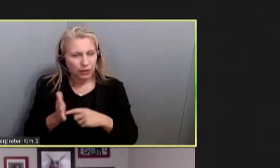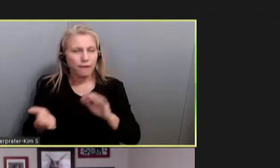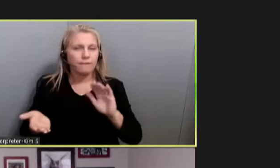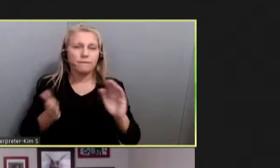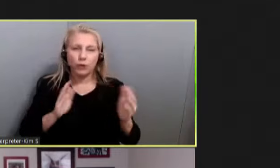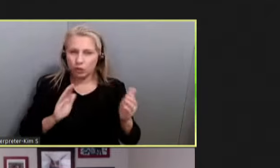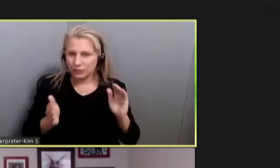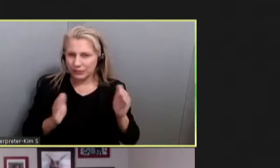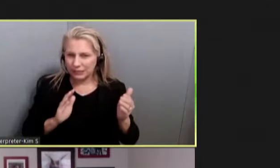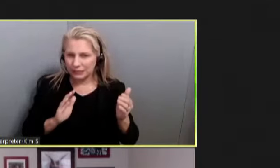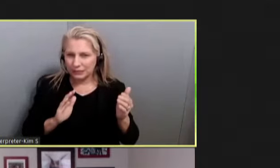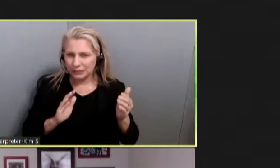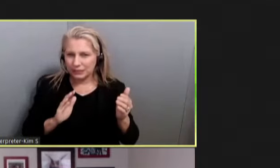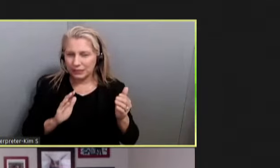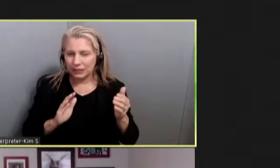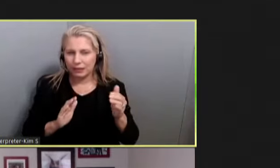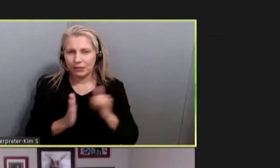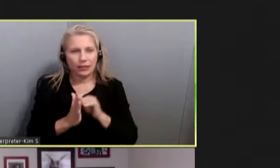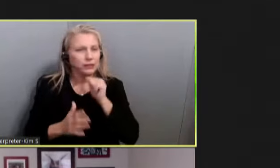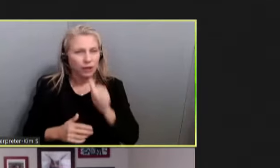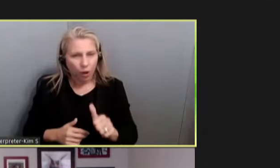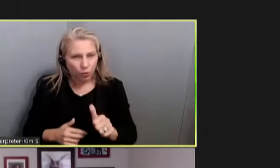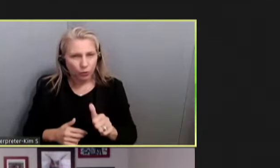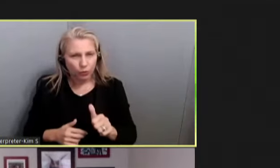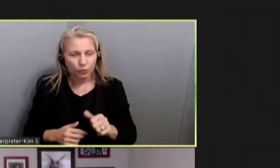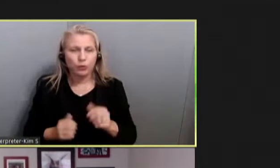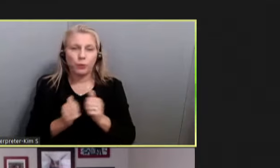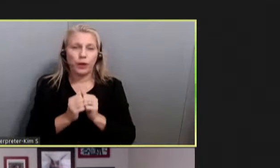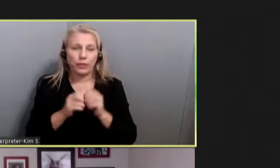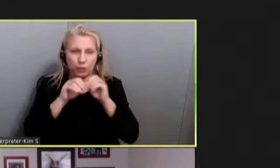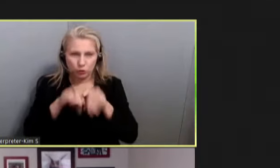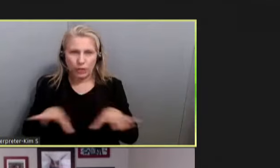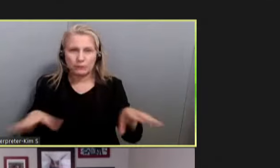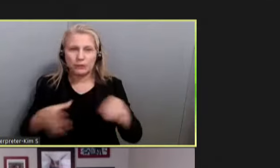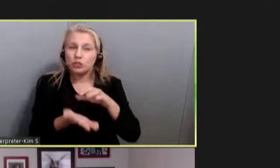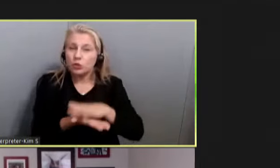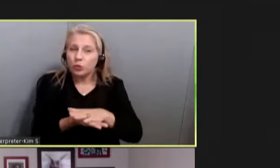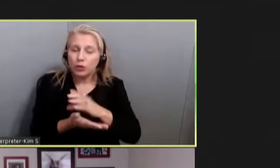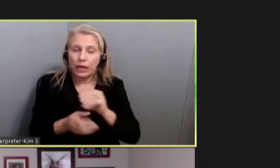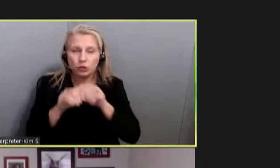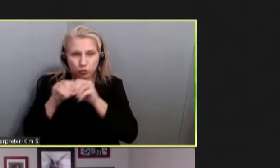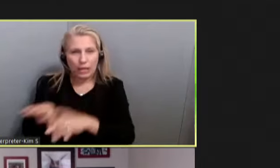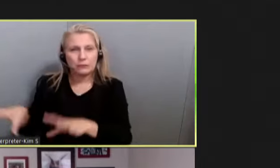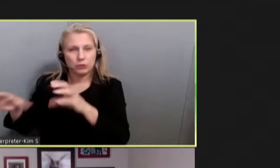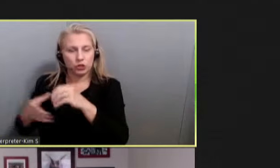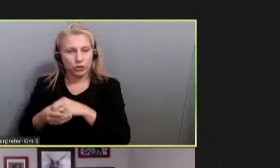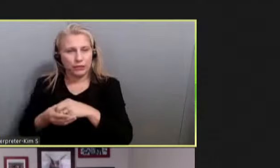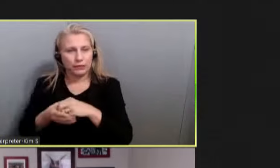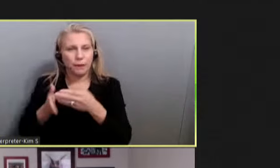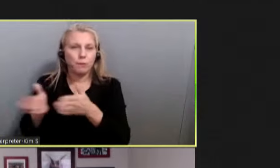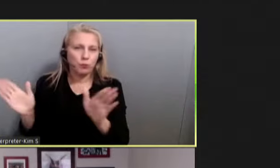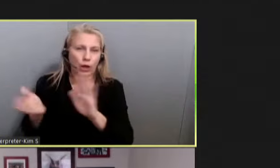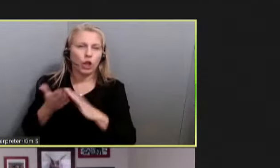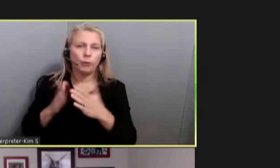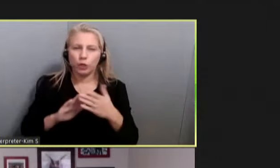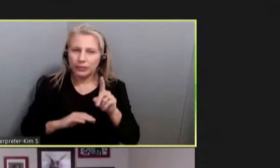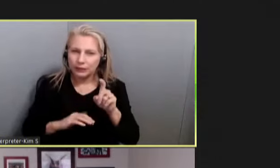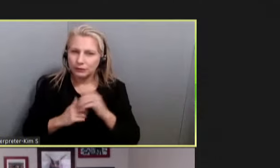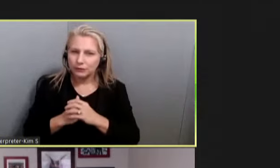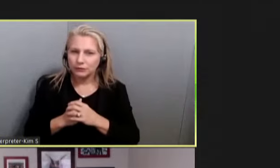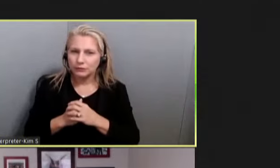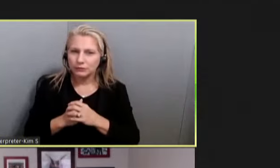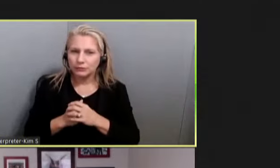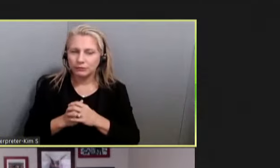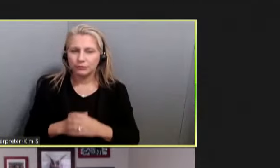versus those that don't, both in terms of transmission in schools and also transmission in the broader community?